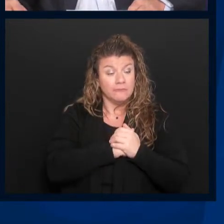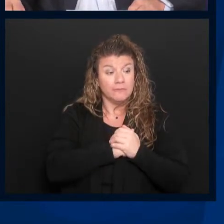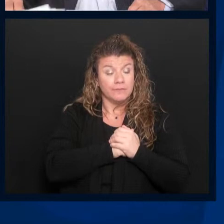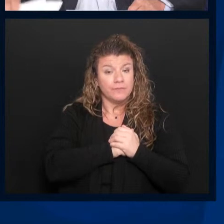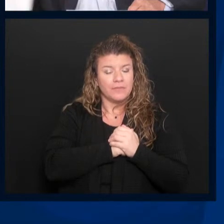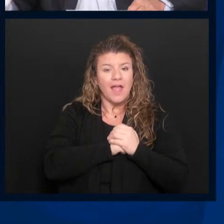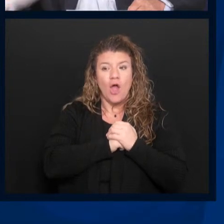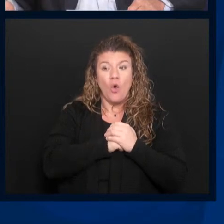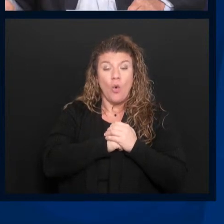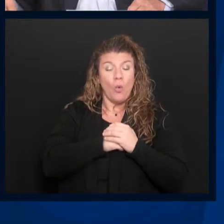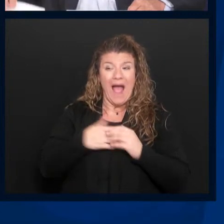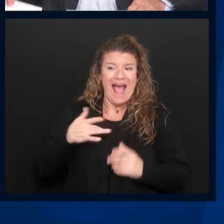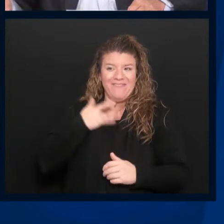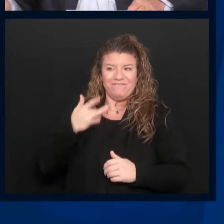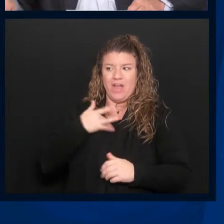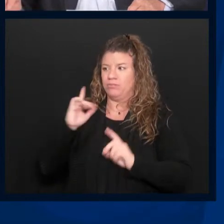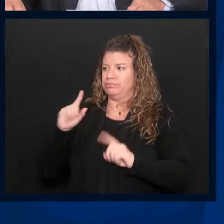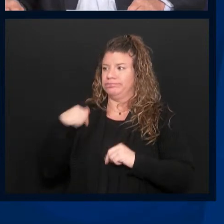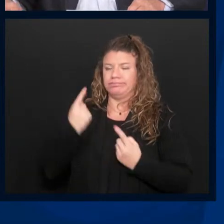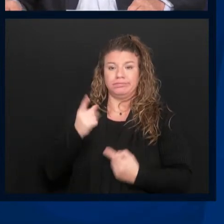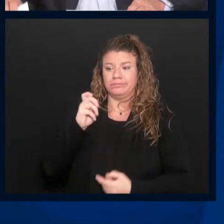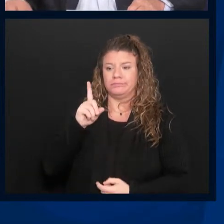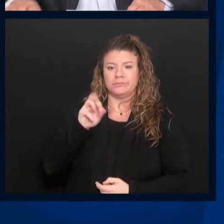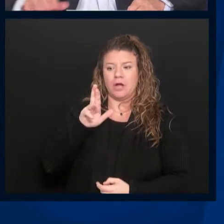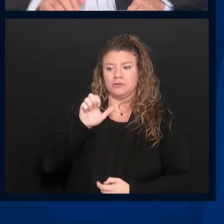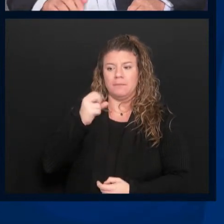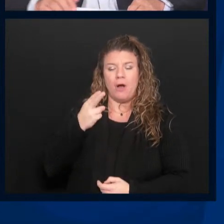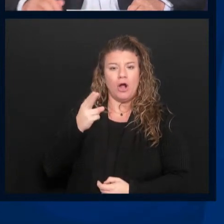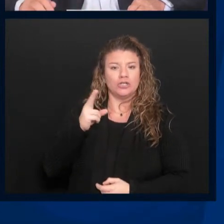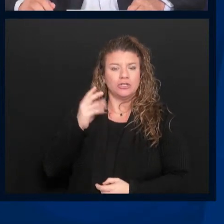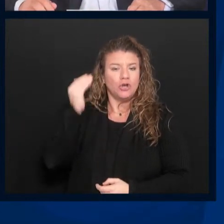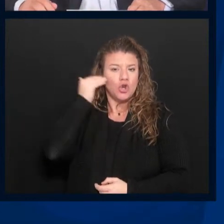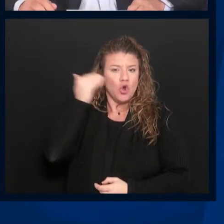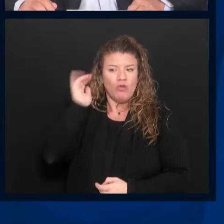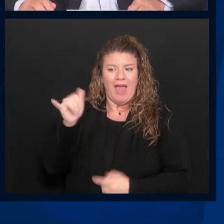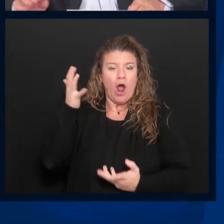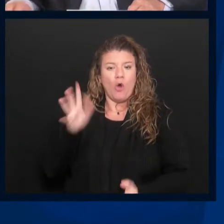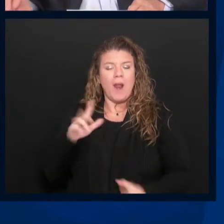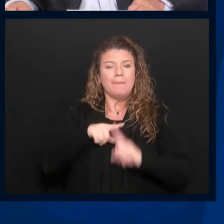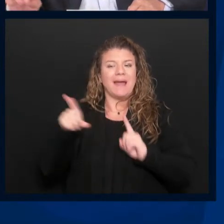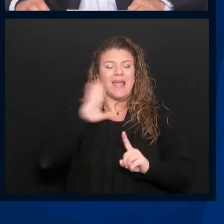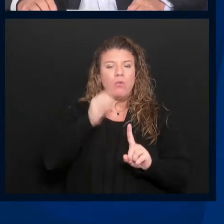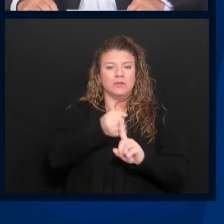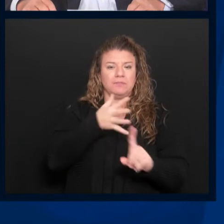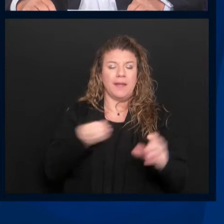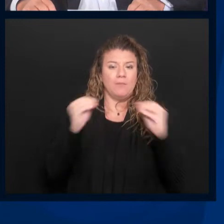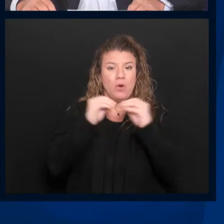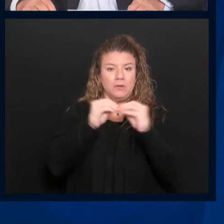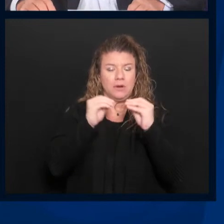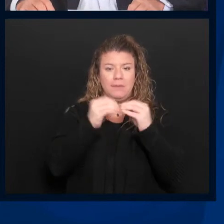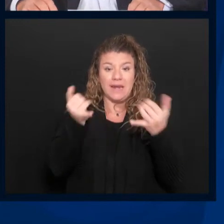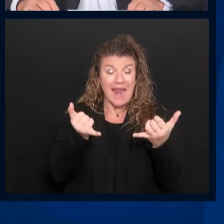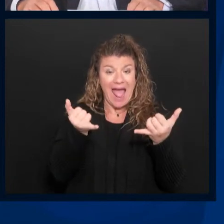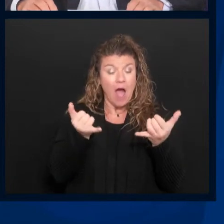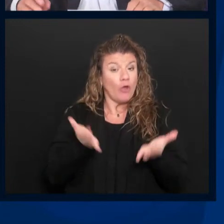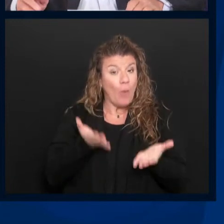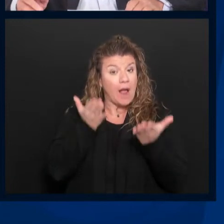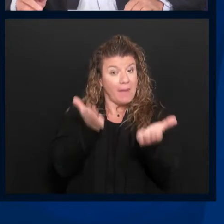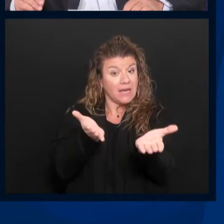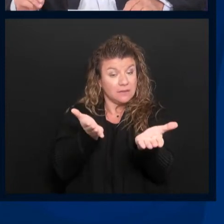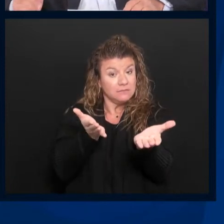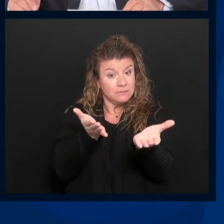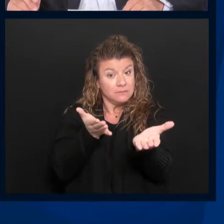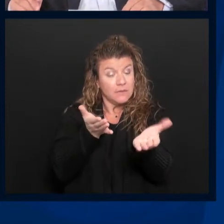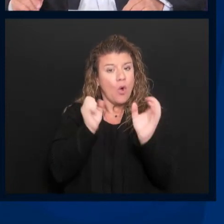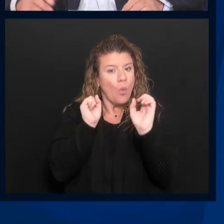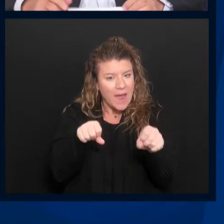we've thought that all along. I thought Dr. Marshall would come on and explain that, but nevertheless, it's great that they're now recommending that